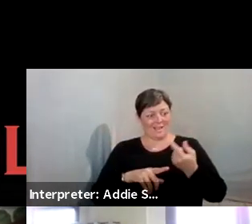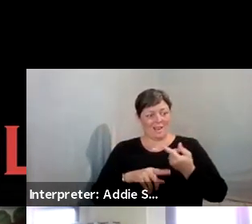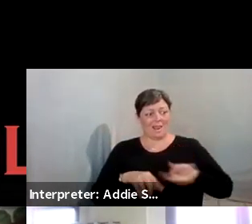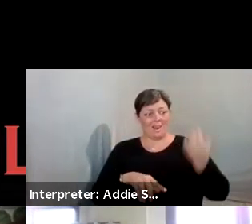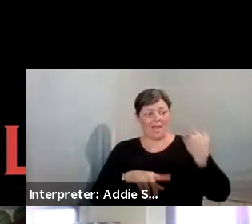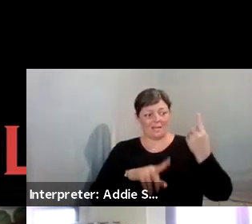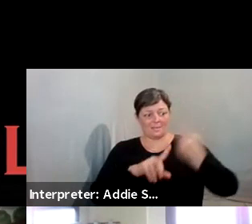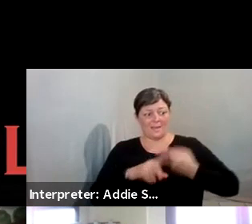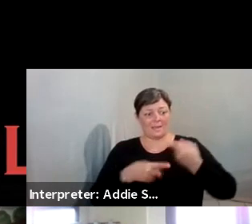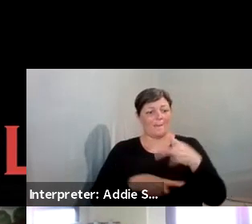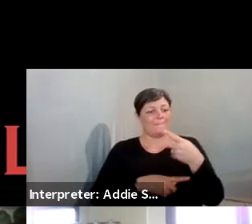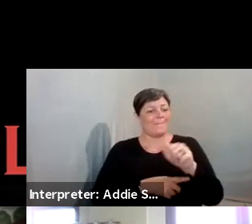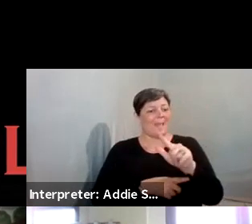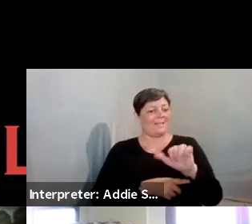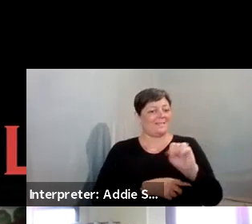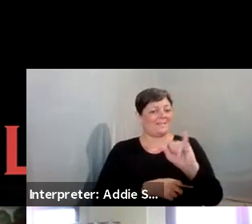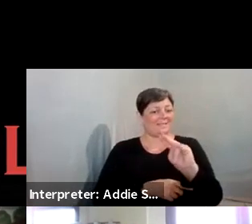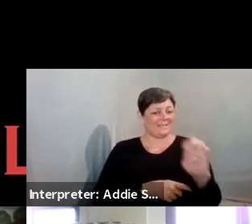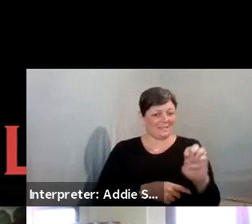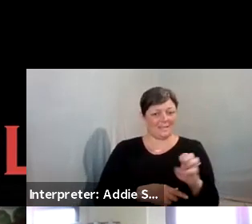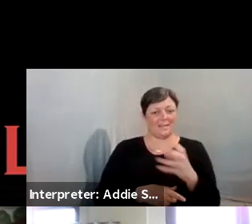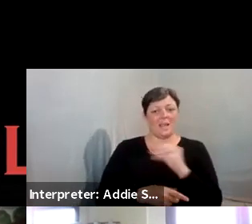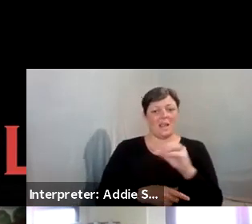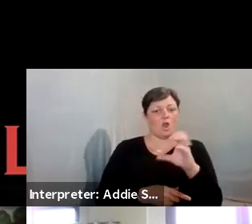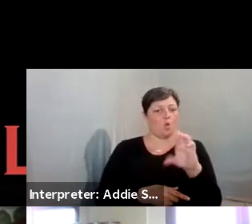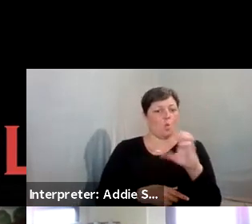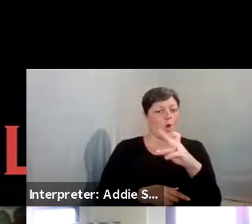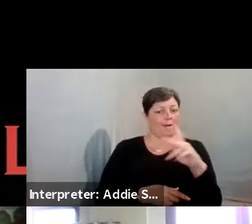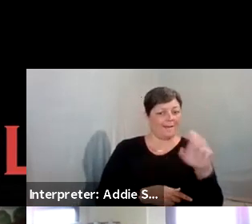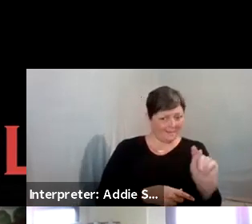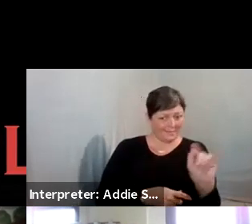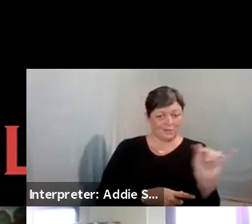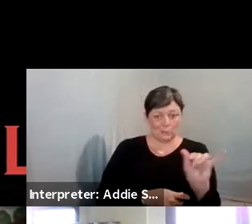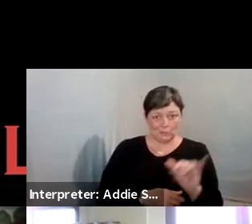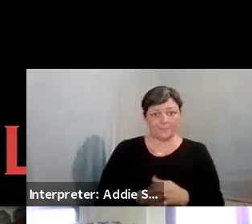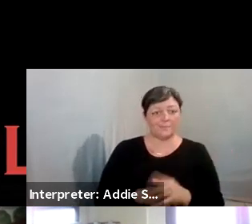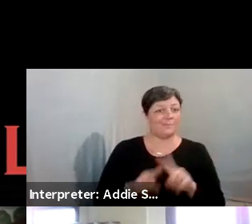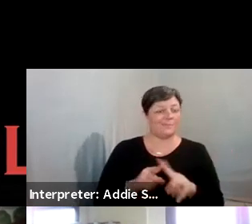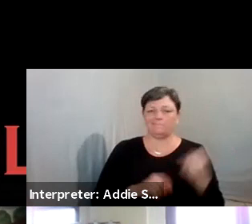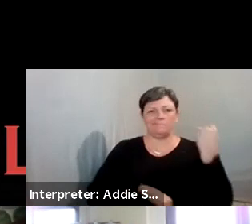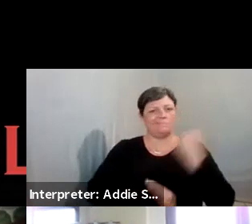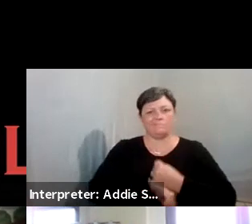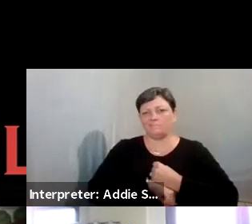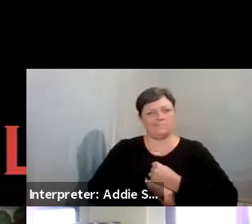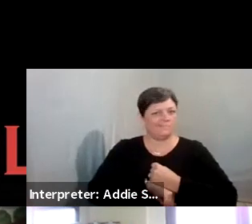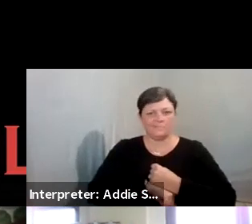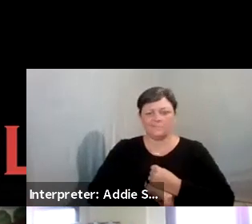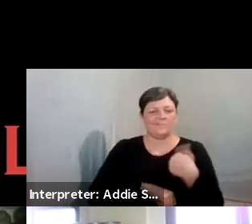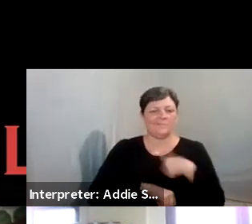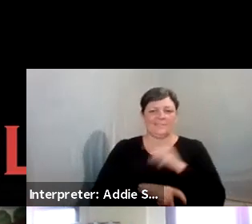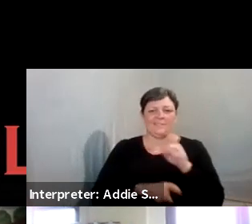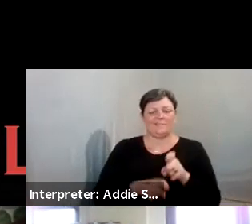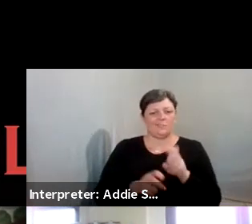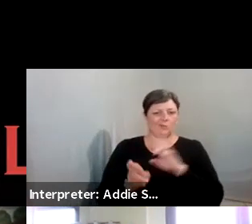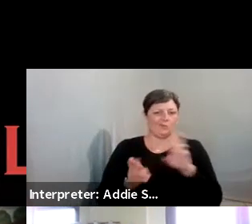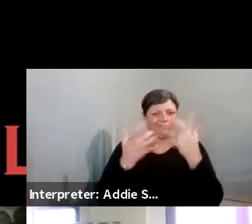in Palestine and then in Crockett as well. We've had to shut that down and rethink the